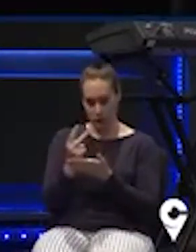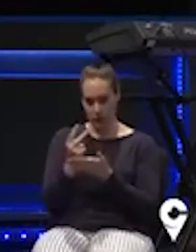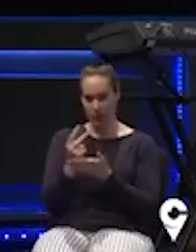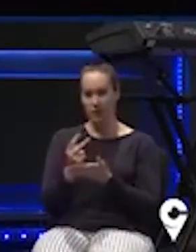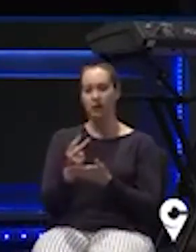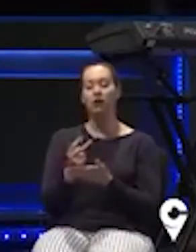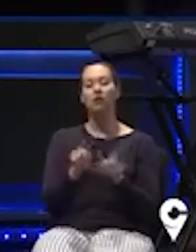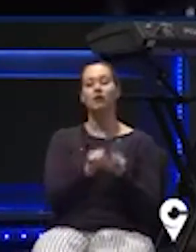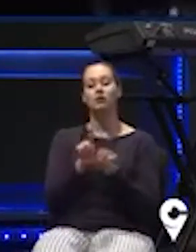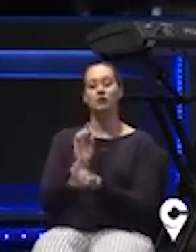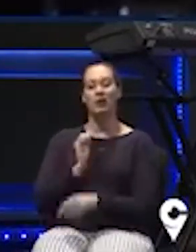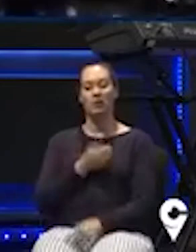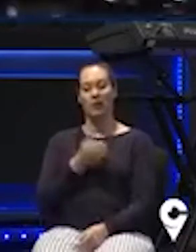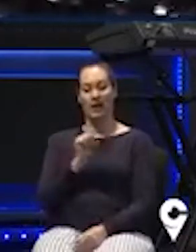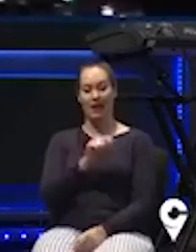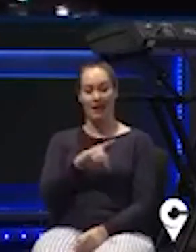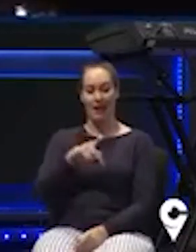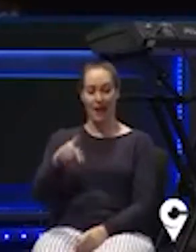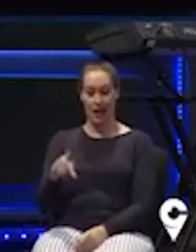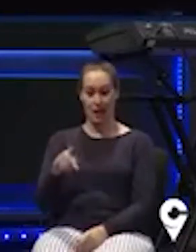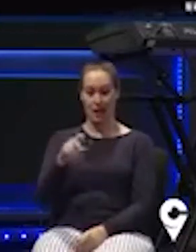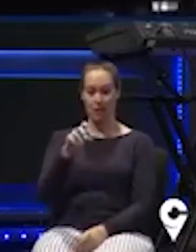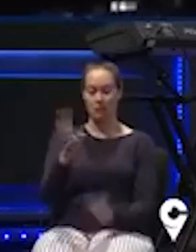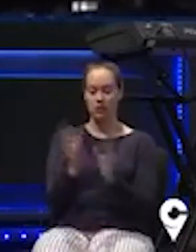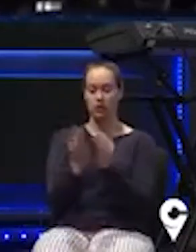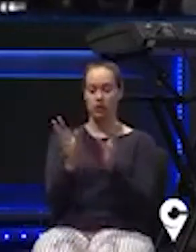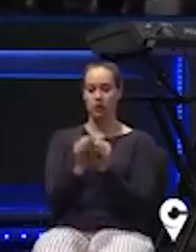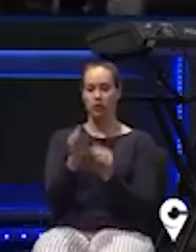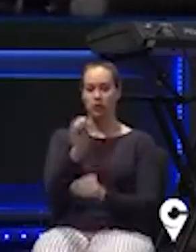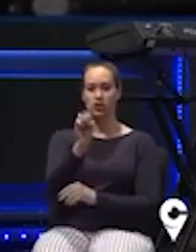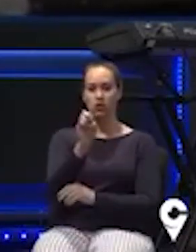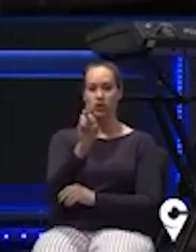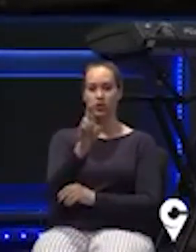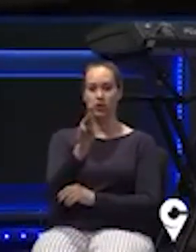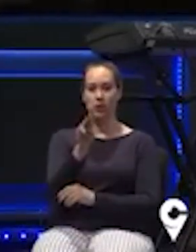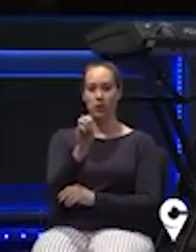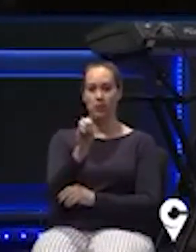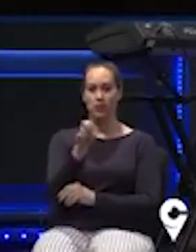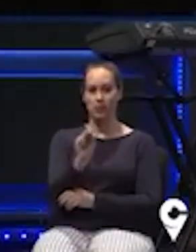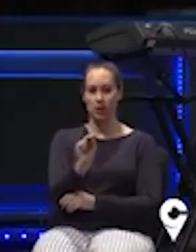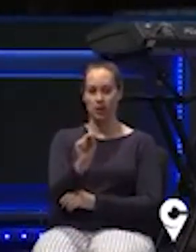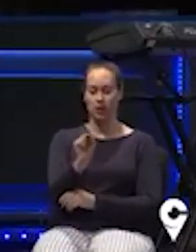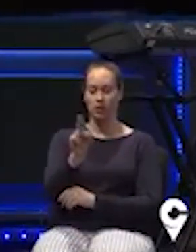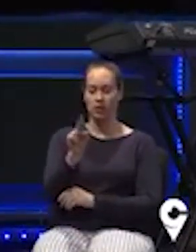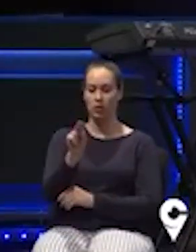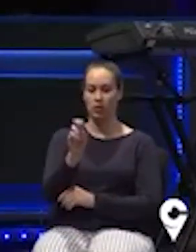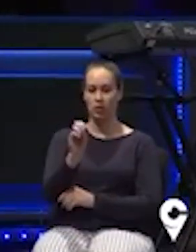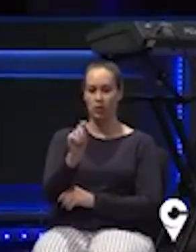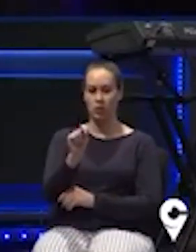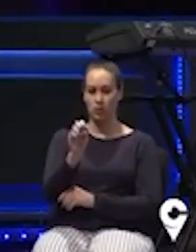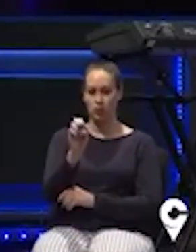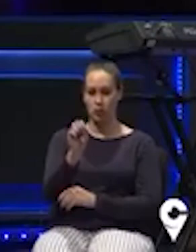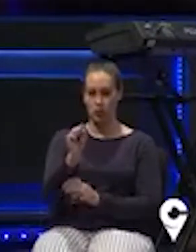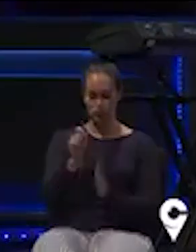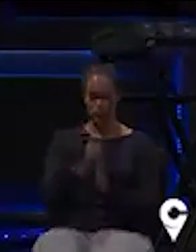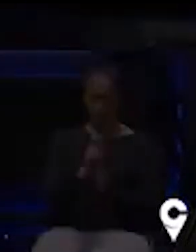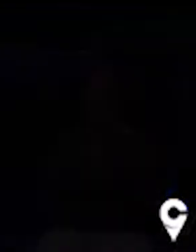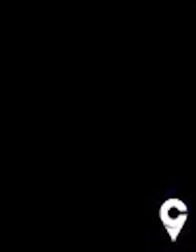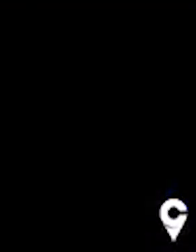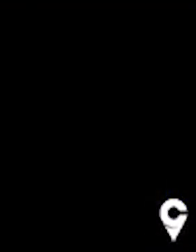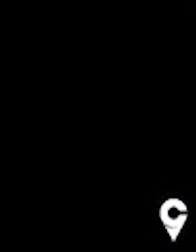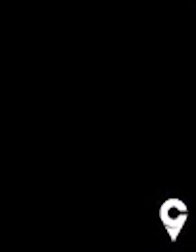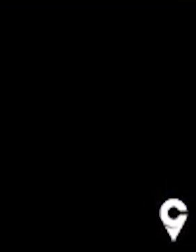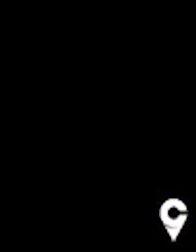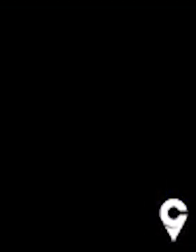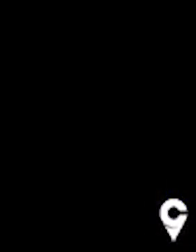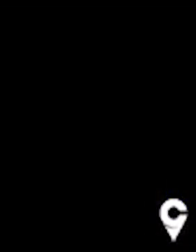again and go to Sermon Notes in the media. Go to Sermon Notes and you'll see my sermon outline there with some fill in the blanks that you can fill in as we're